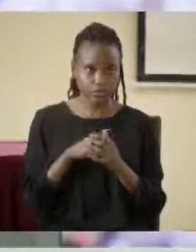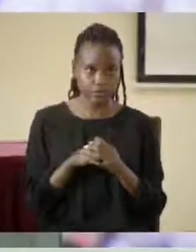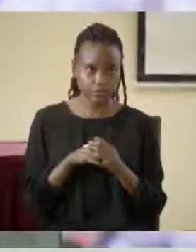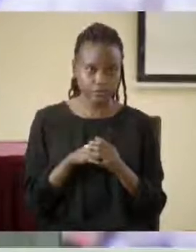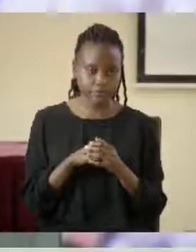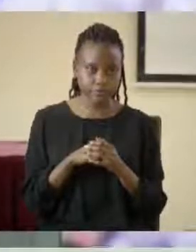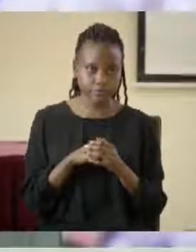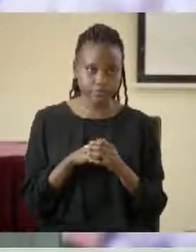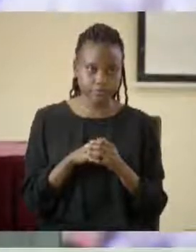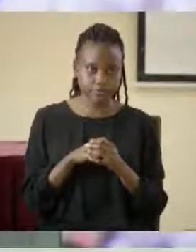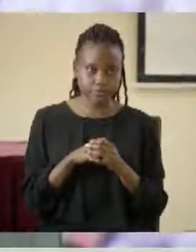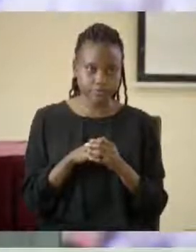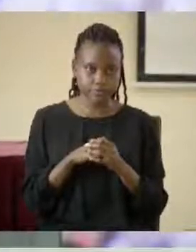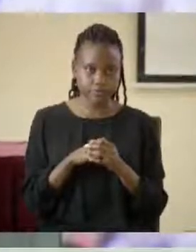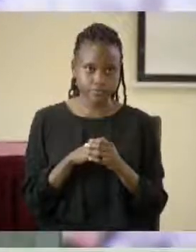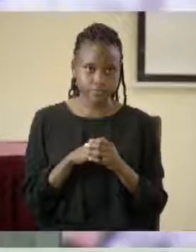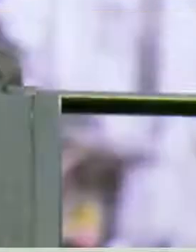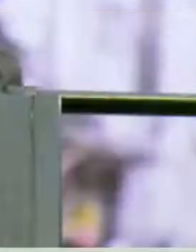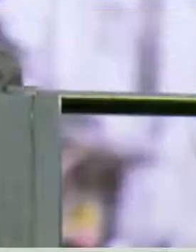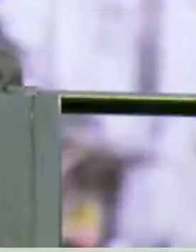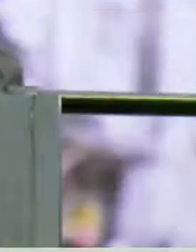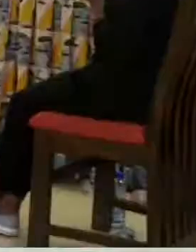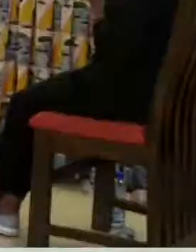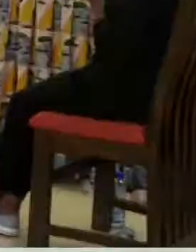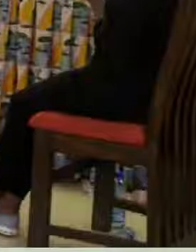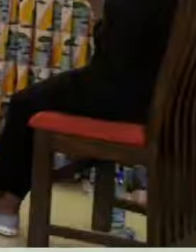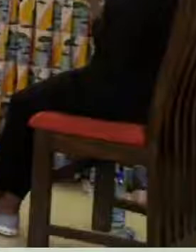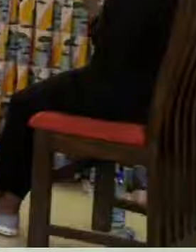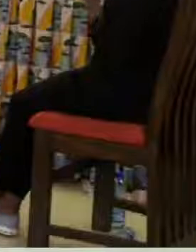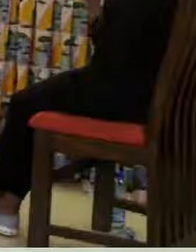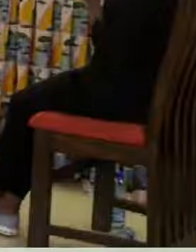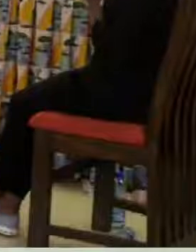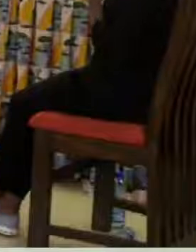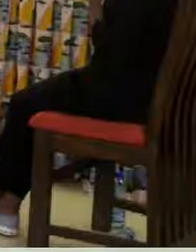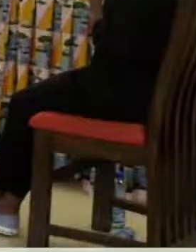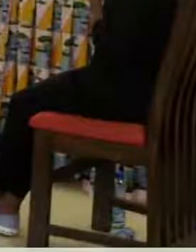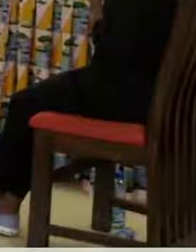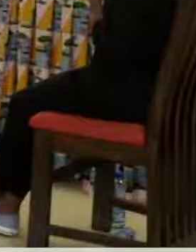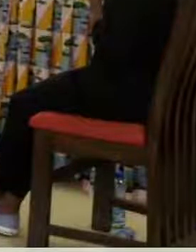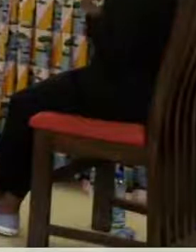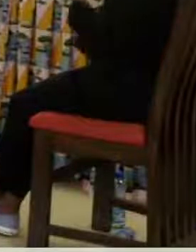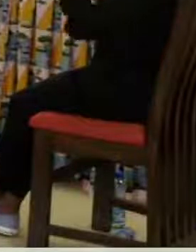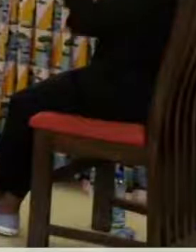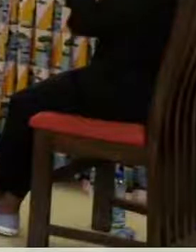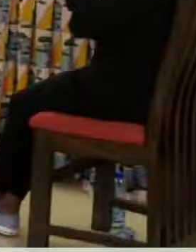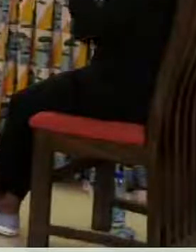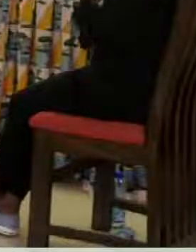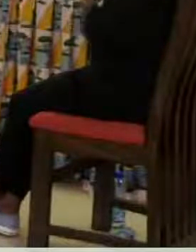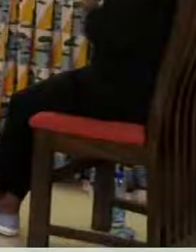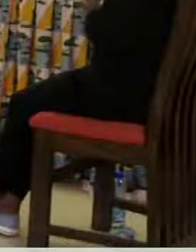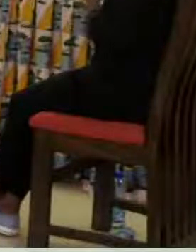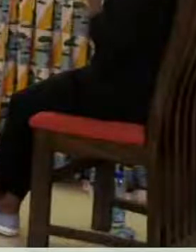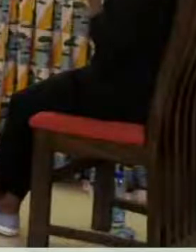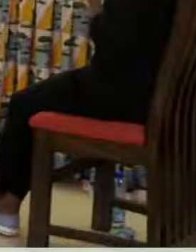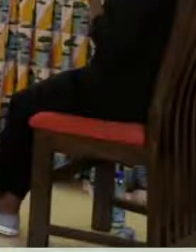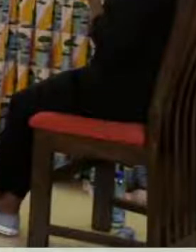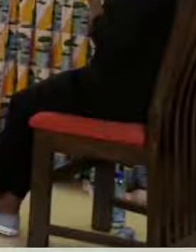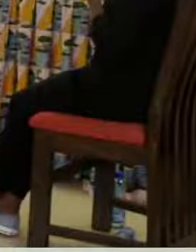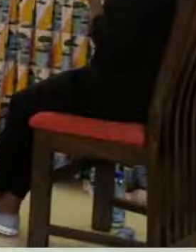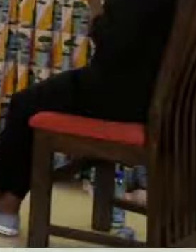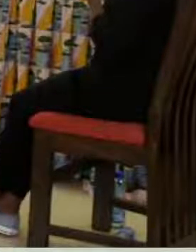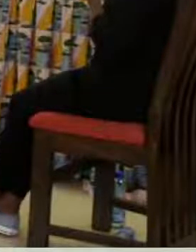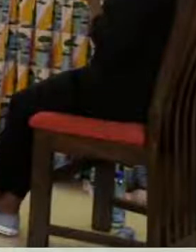d'etre of legal education? Universities and other legal education